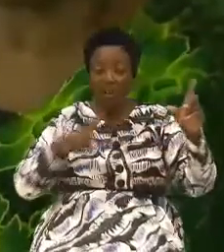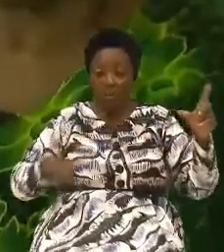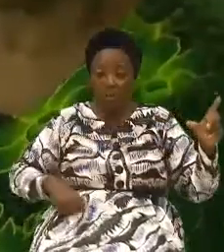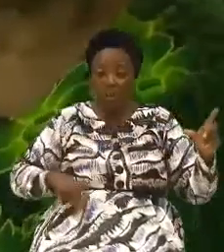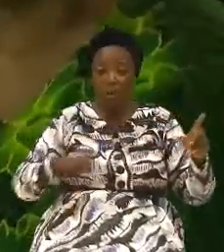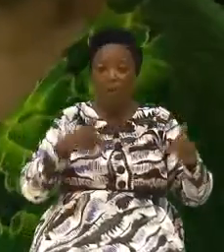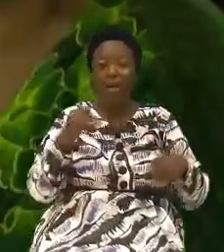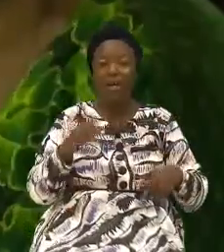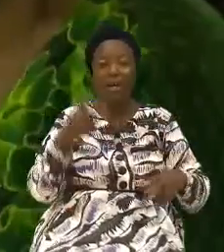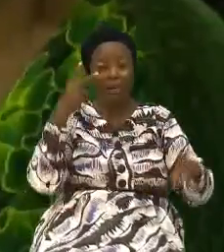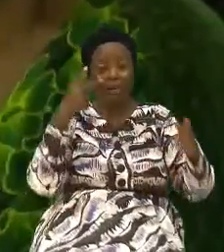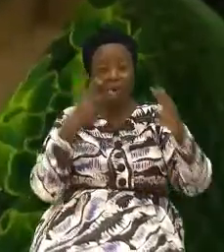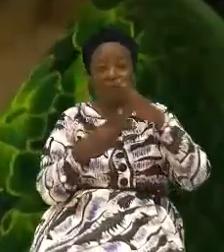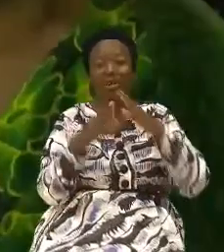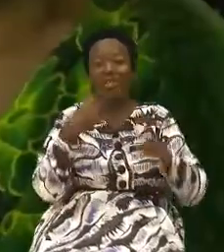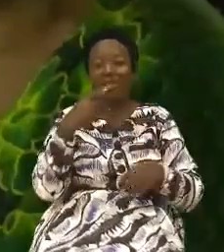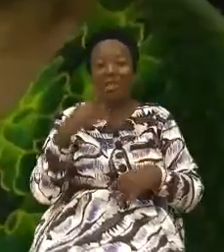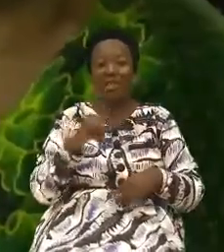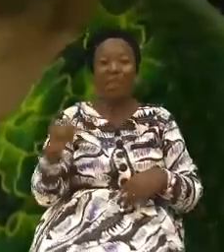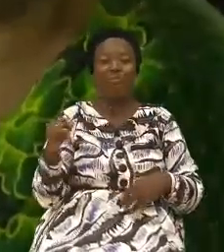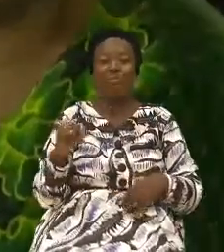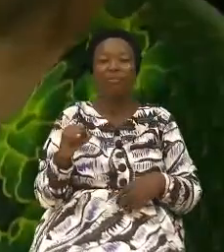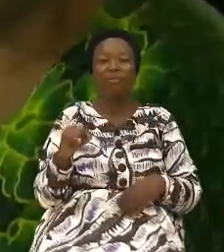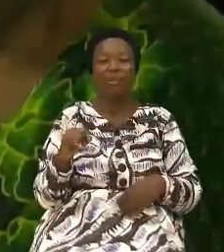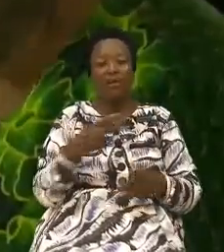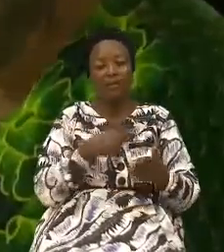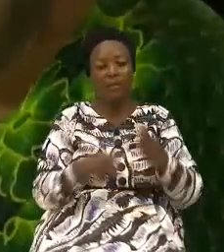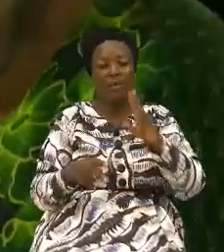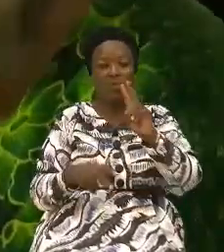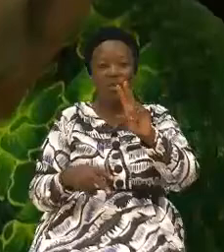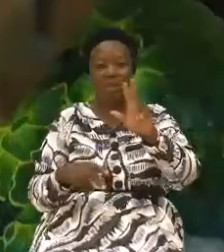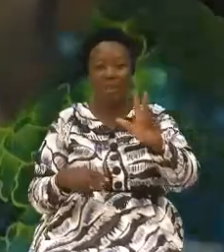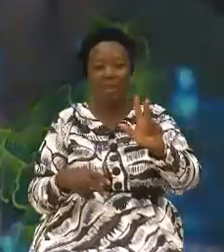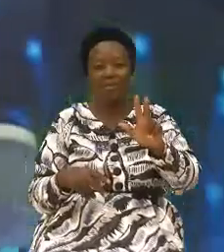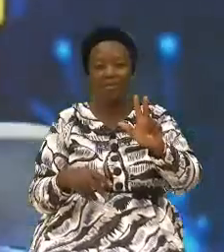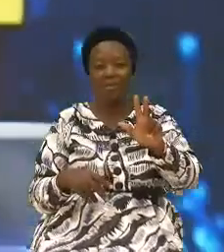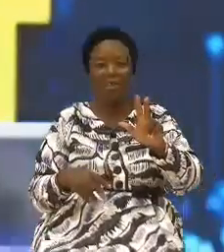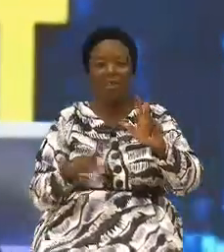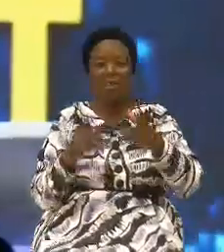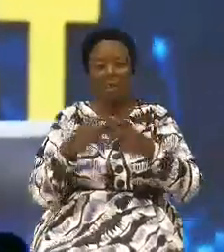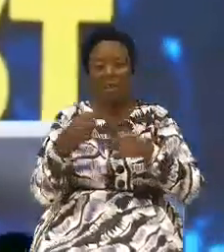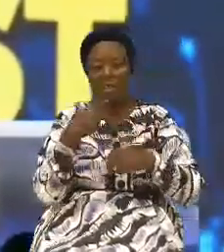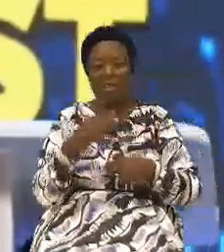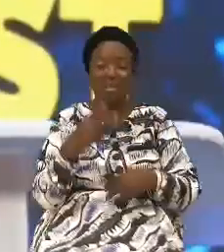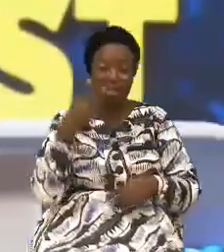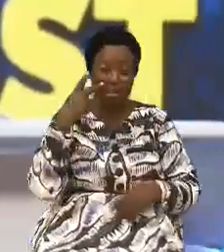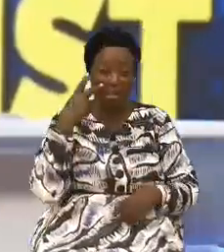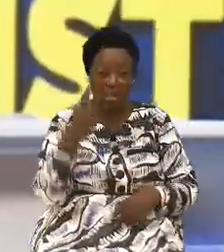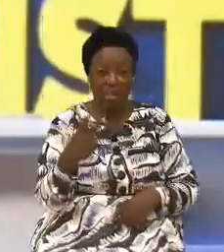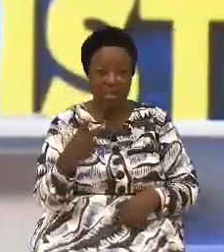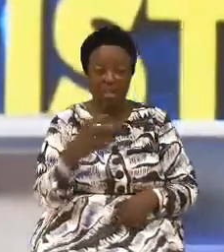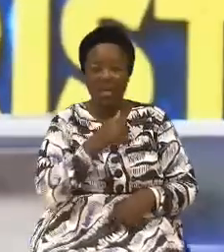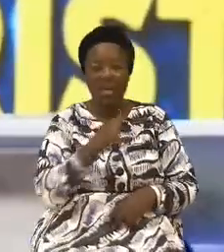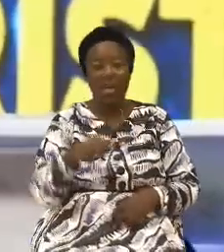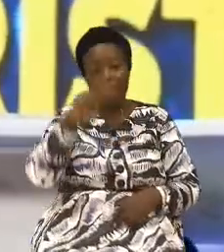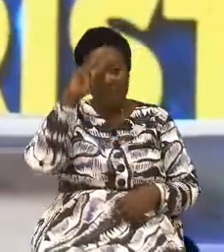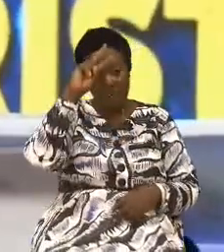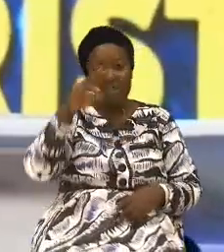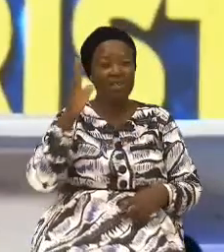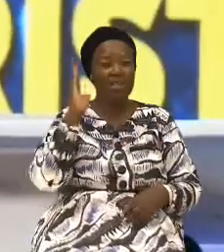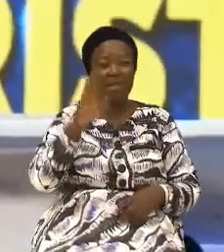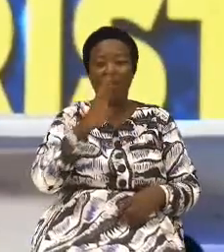prophet, saying, verse 23, it says, behold, a virgin shall be